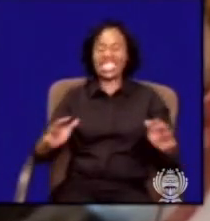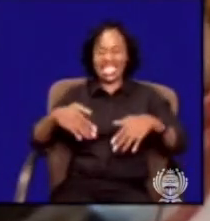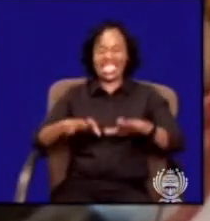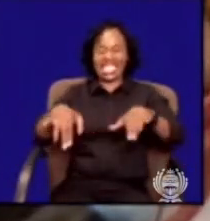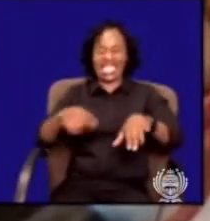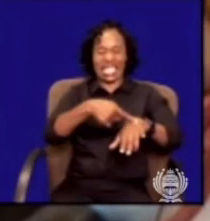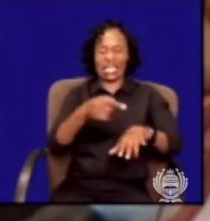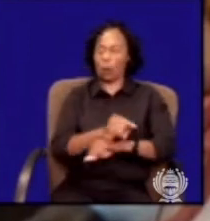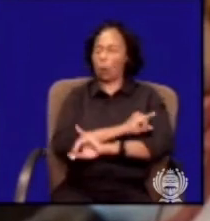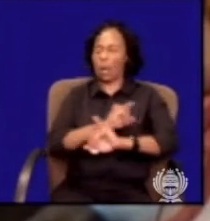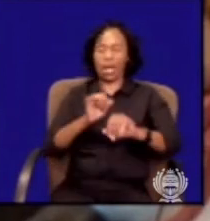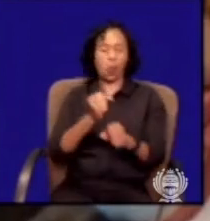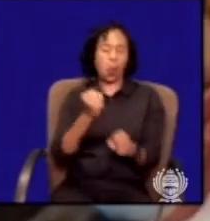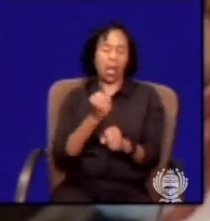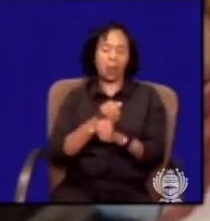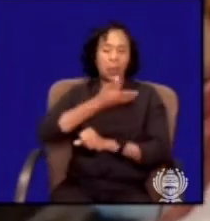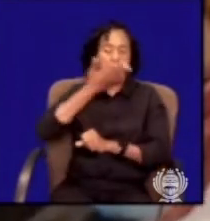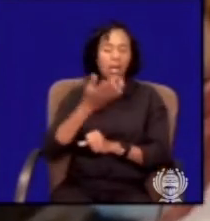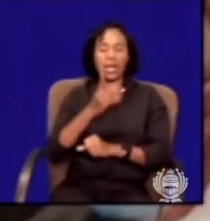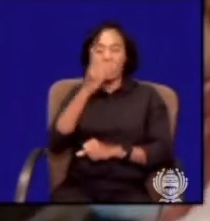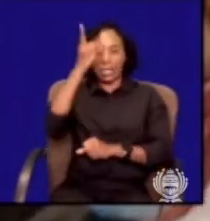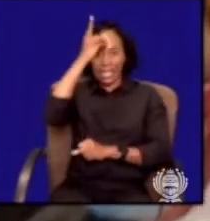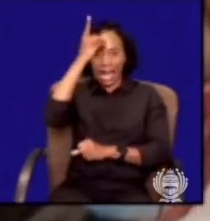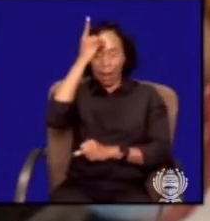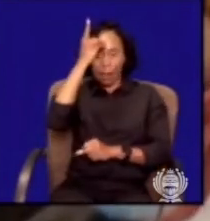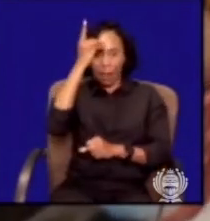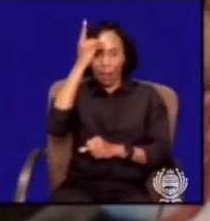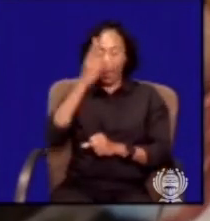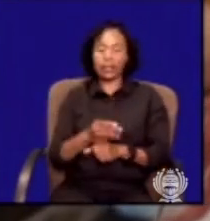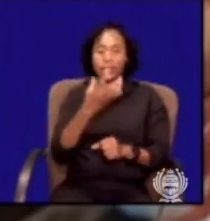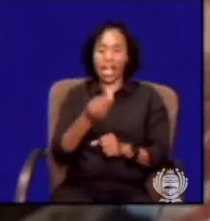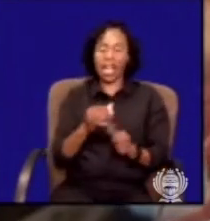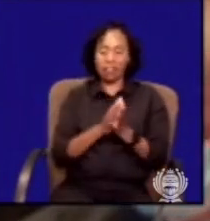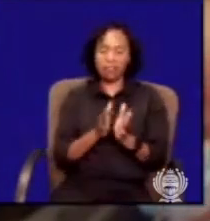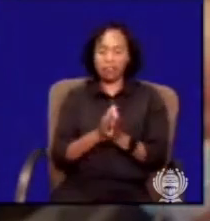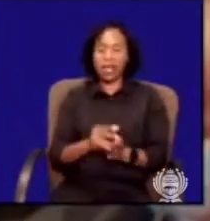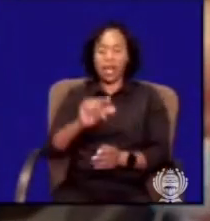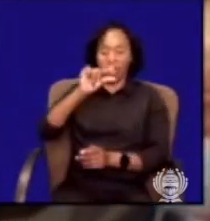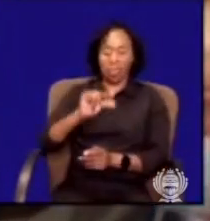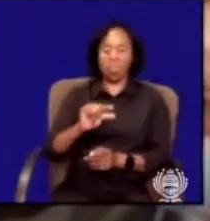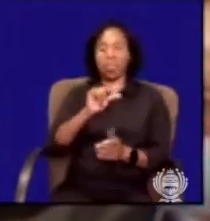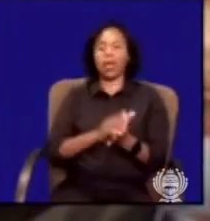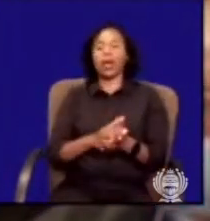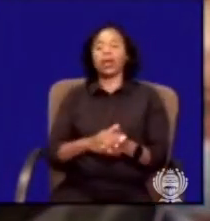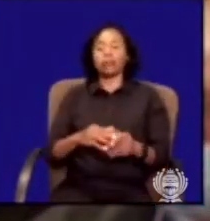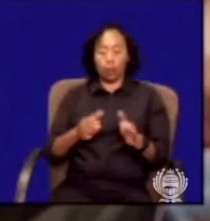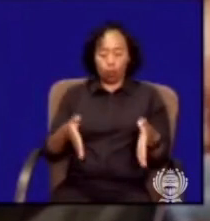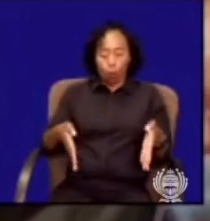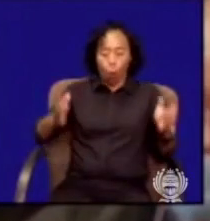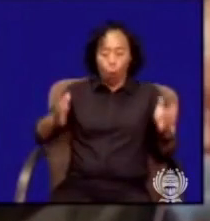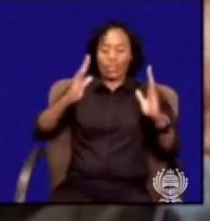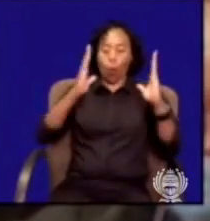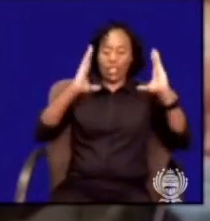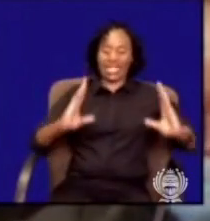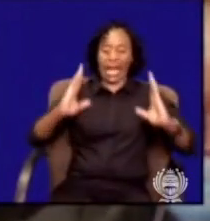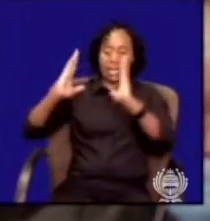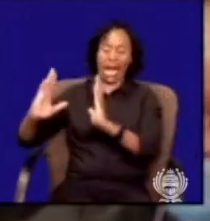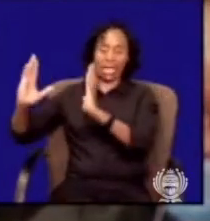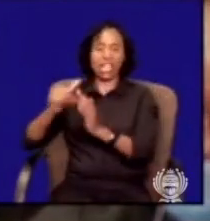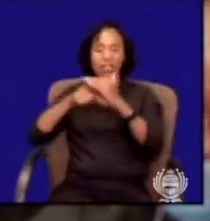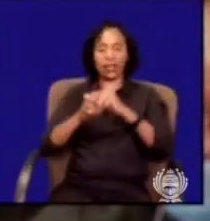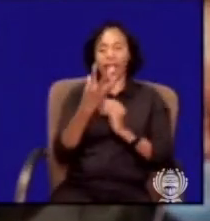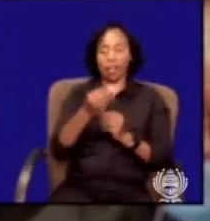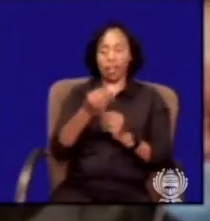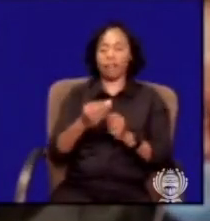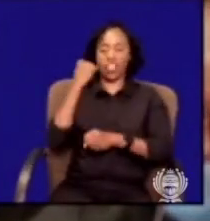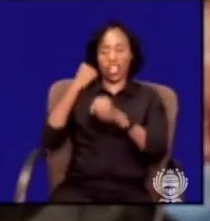only moving half the number of containers per hour than they did 2 years ago. However, what was concerning is you